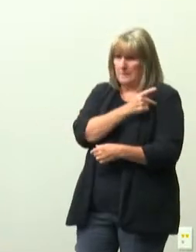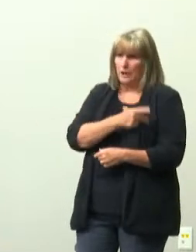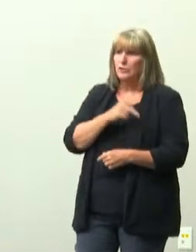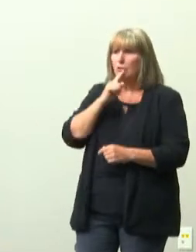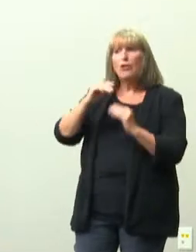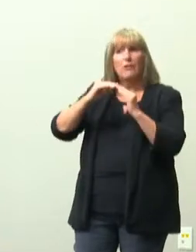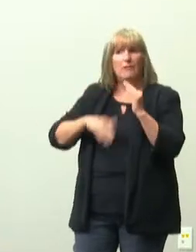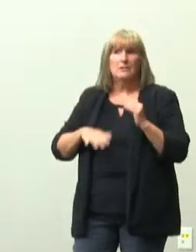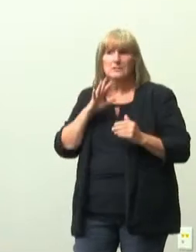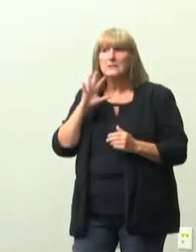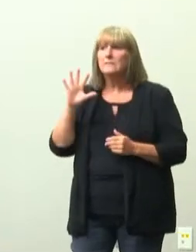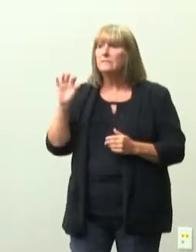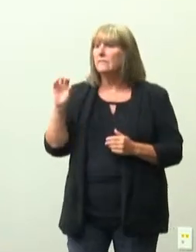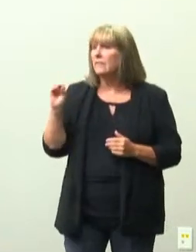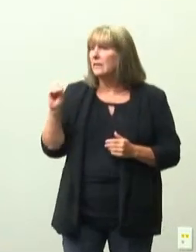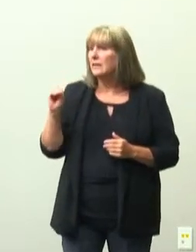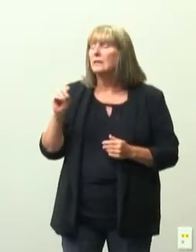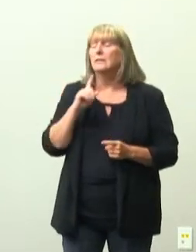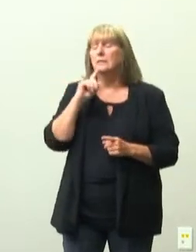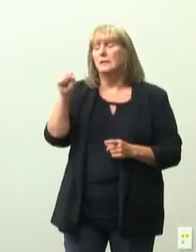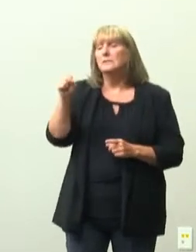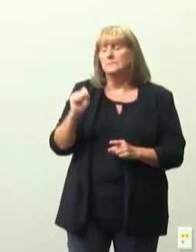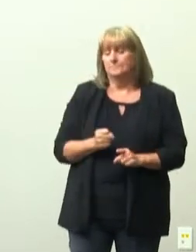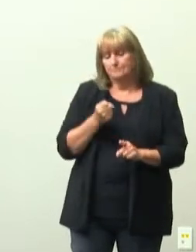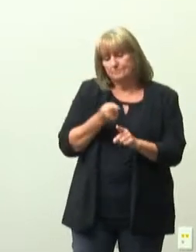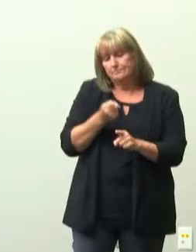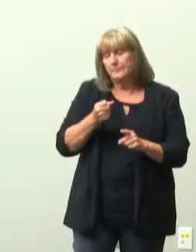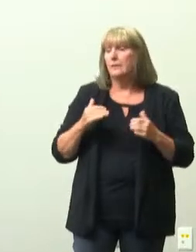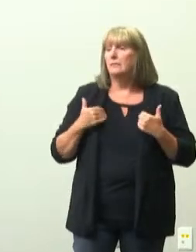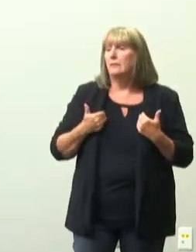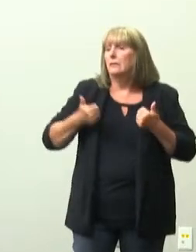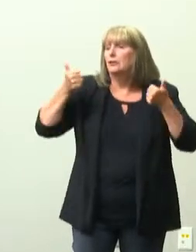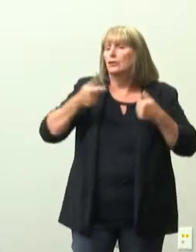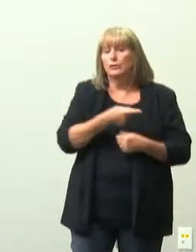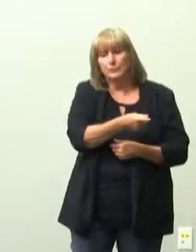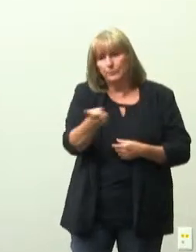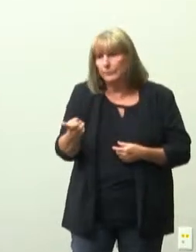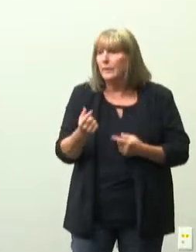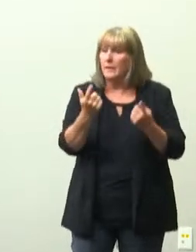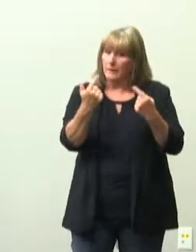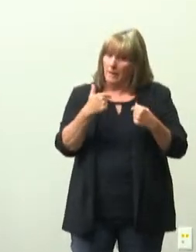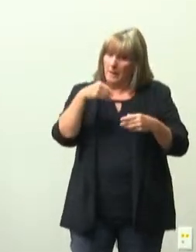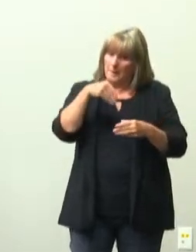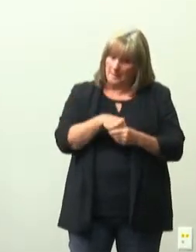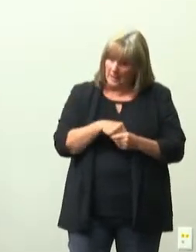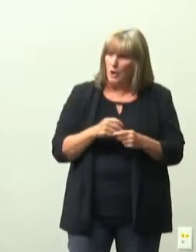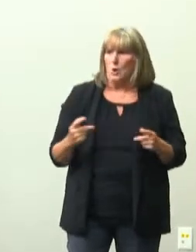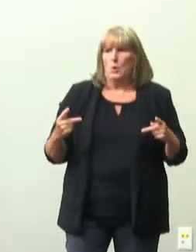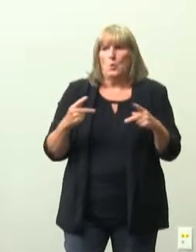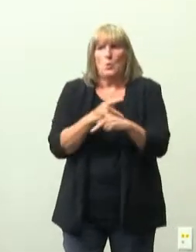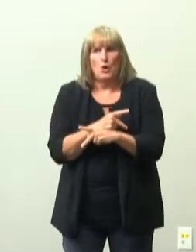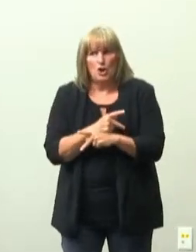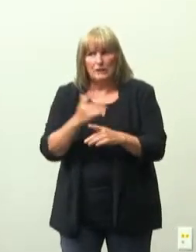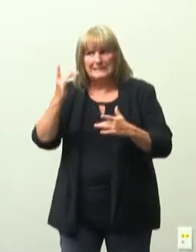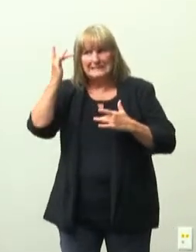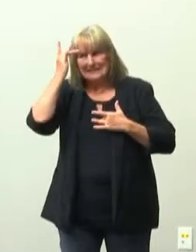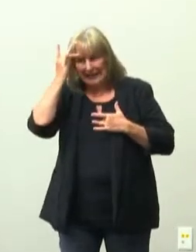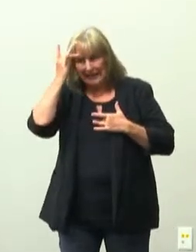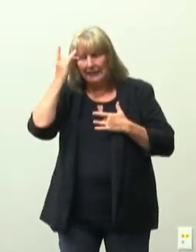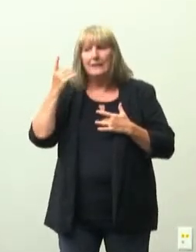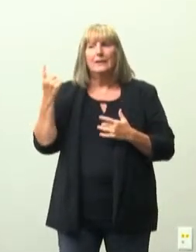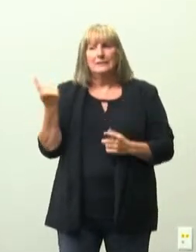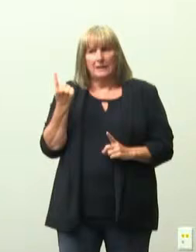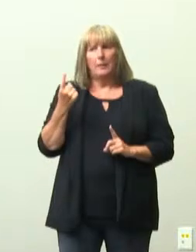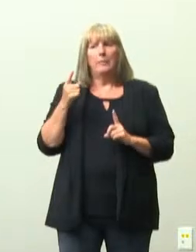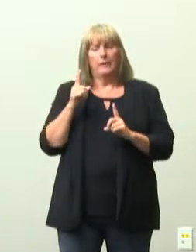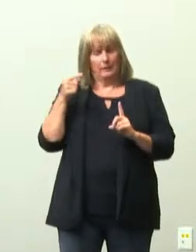50. And so it is definitely impacting younger, and they're coming in sicker. So there's definitely something to the